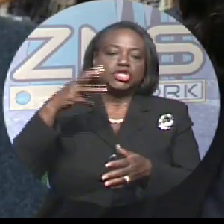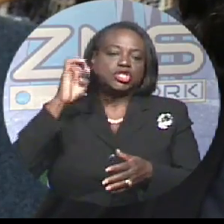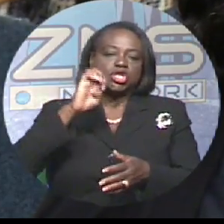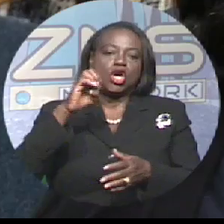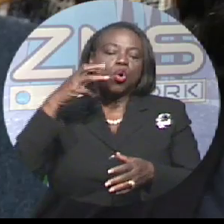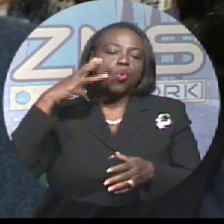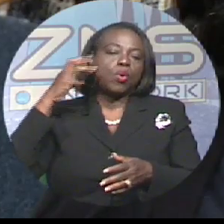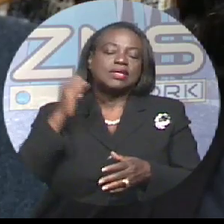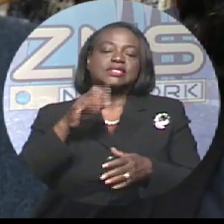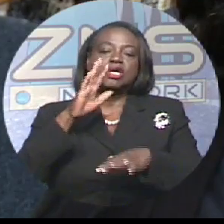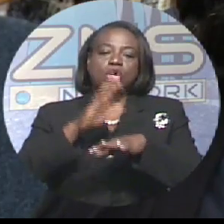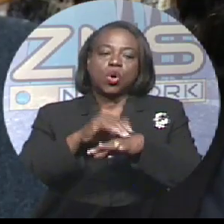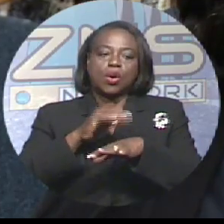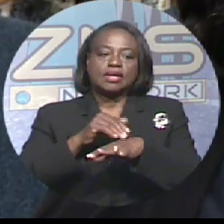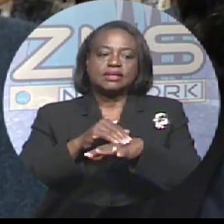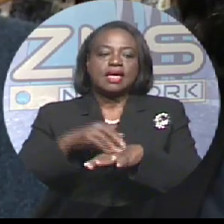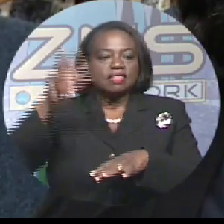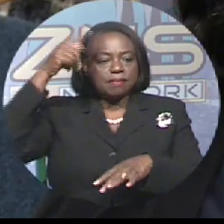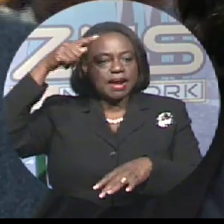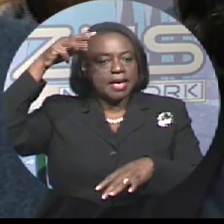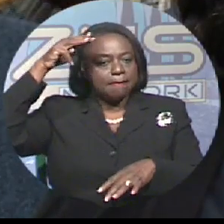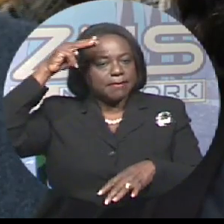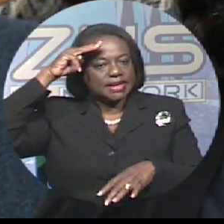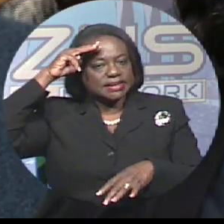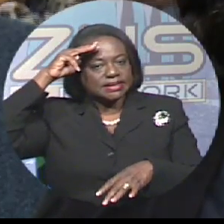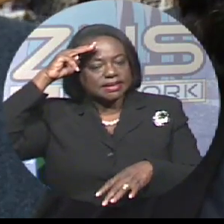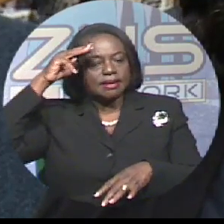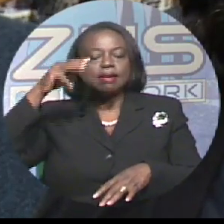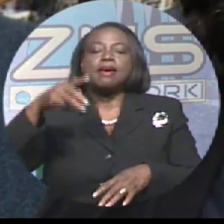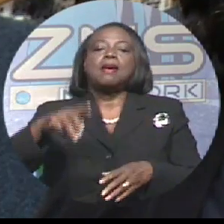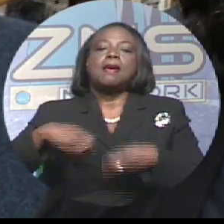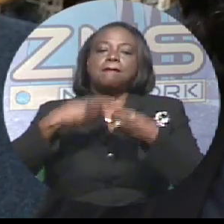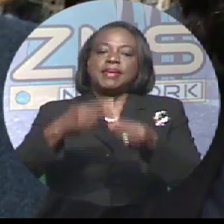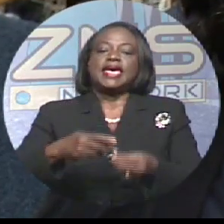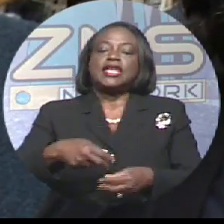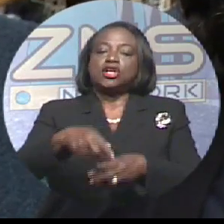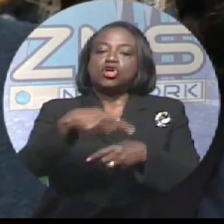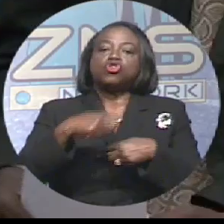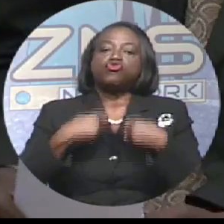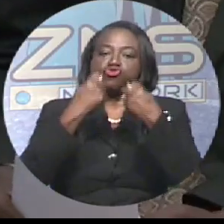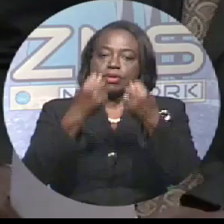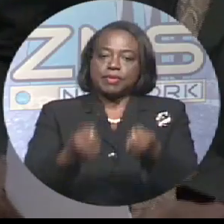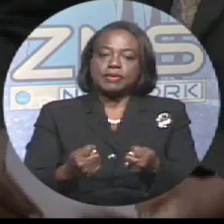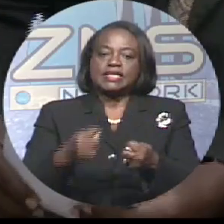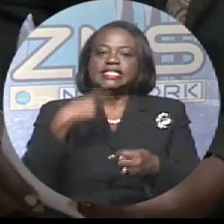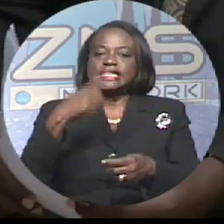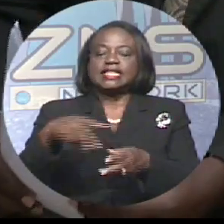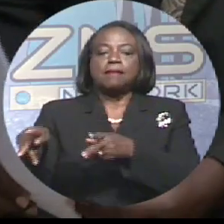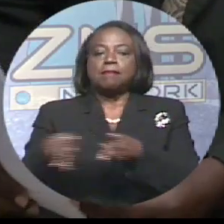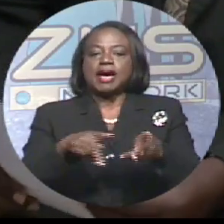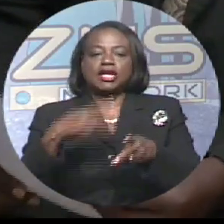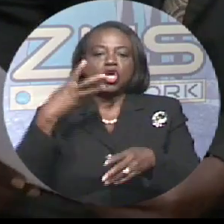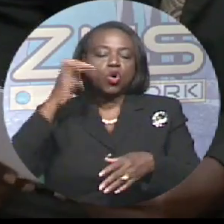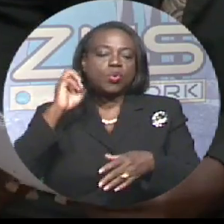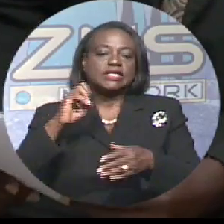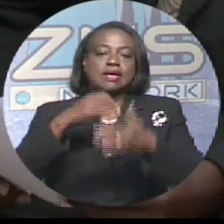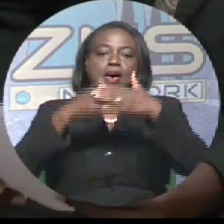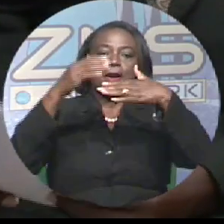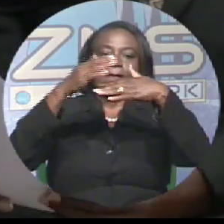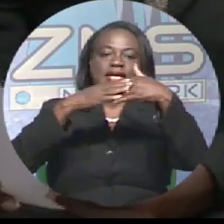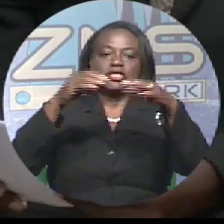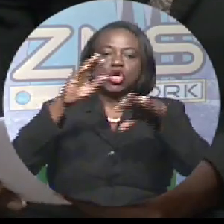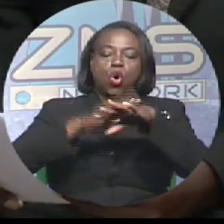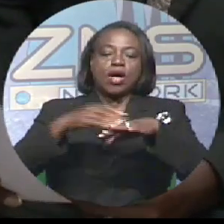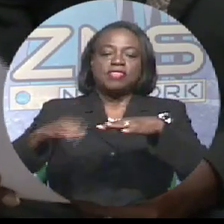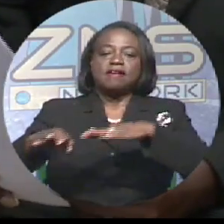scores paid tribute, including Prime Minister the Right Honorable Perry Christie. He noted that the party was built on the foundation laid by Presenti and others